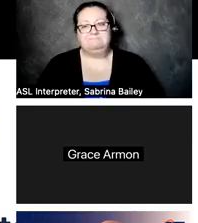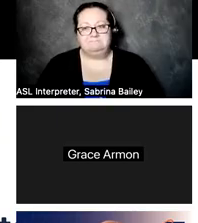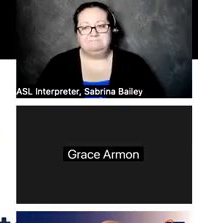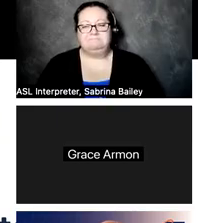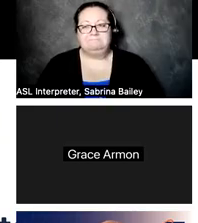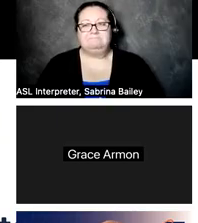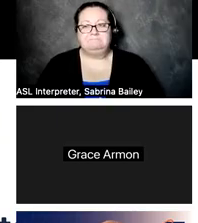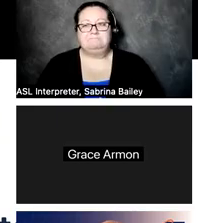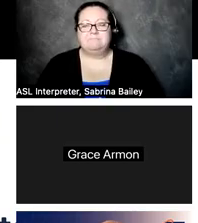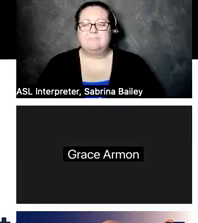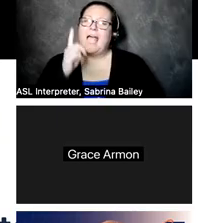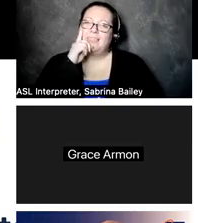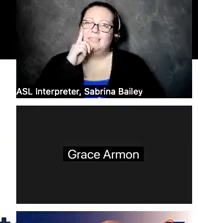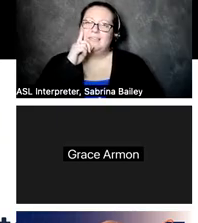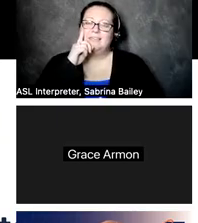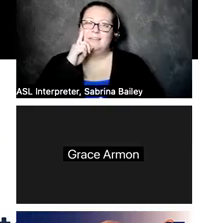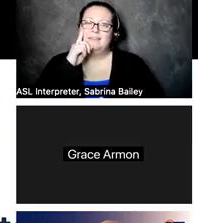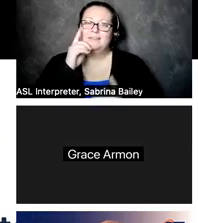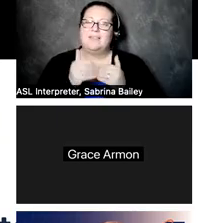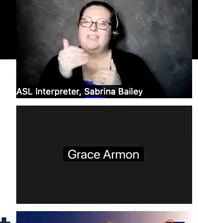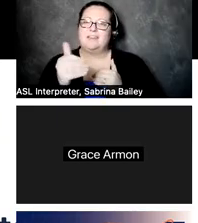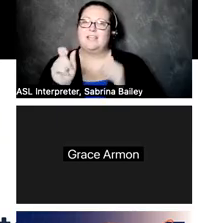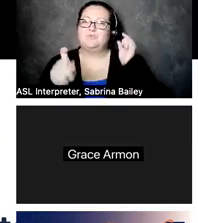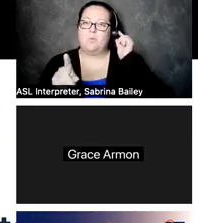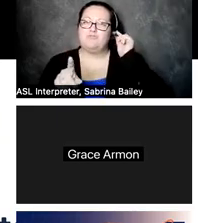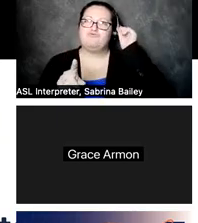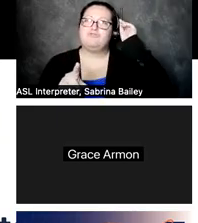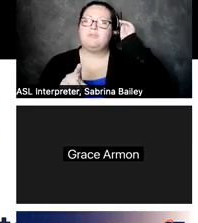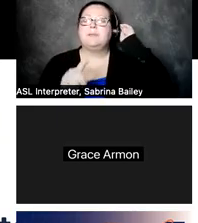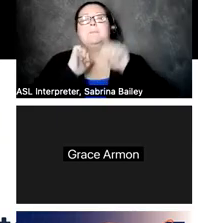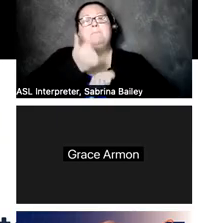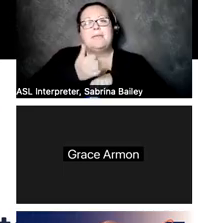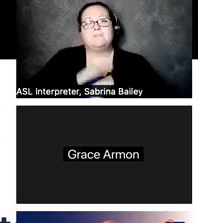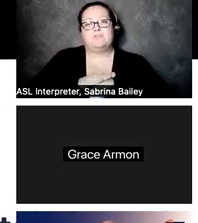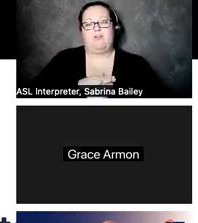And I think moving on to the next question, based on the way that,